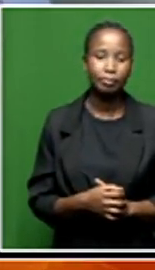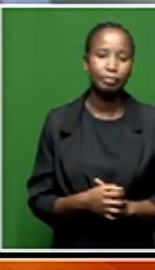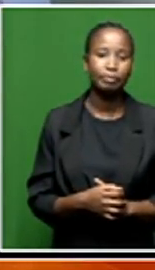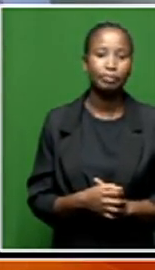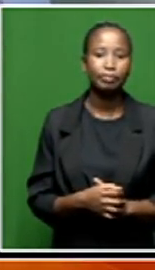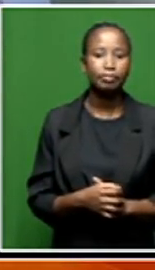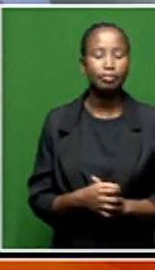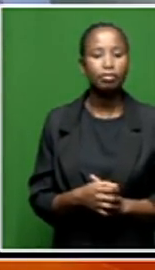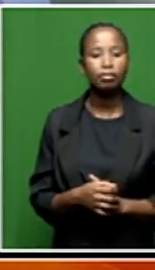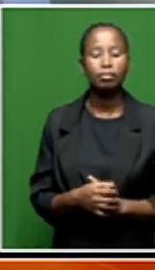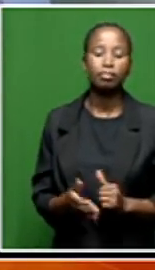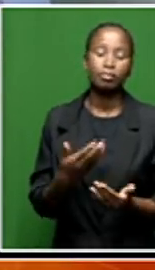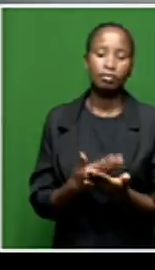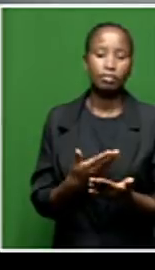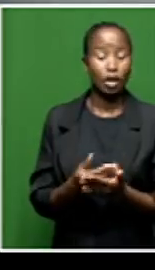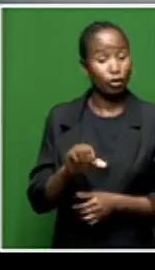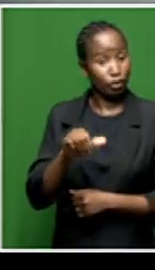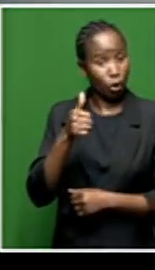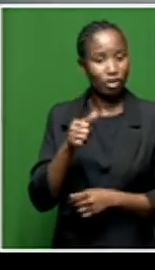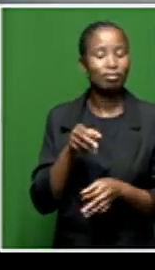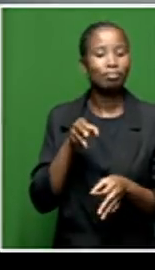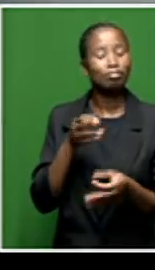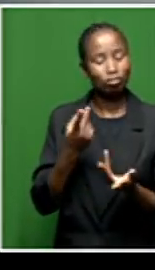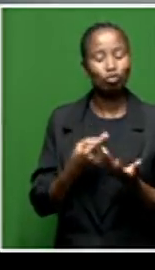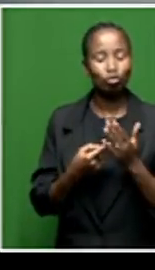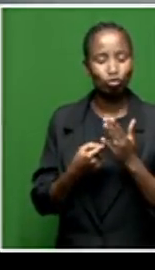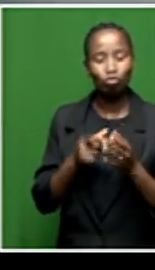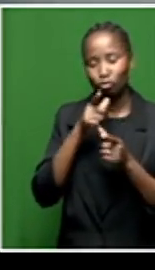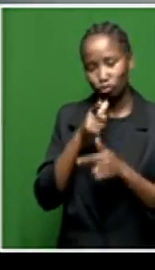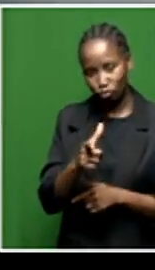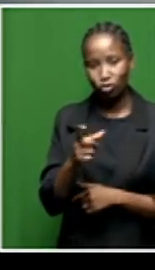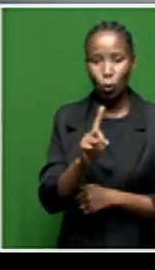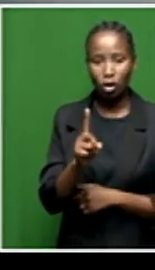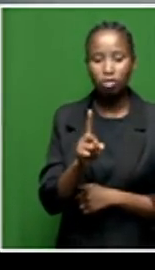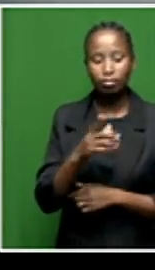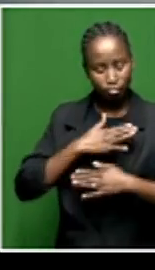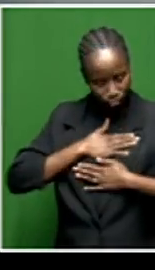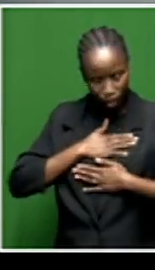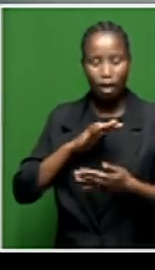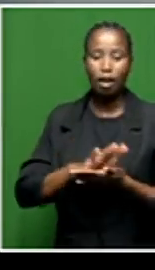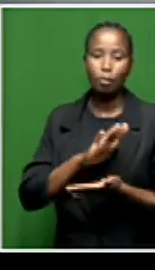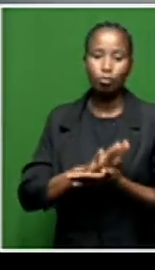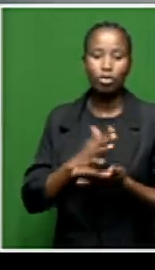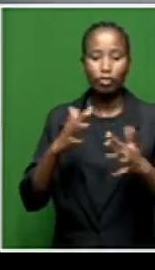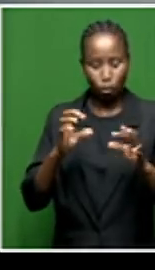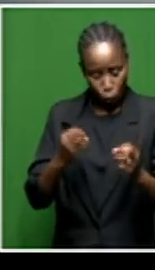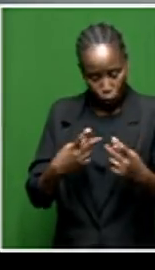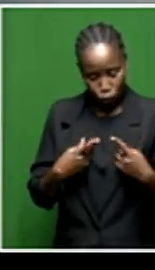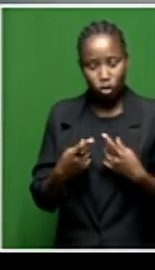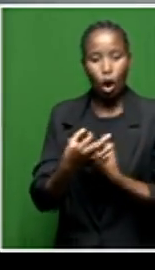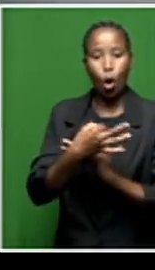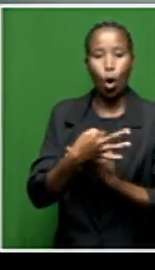Let me indicate firstly that we appreciate you extending an opportunity to the Hawks